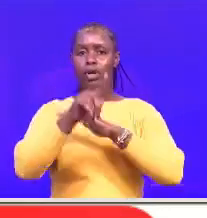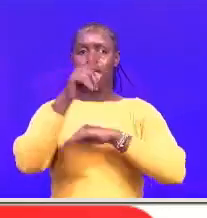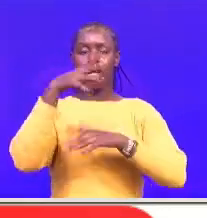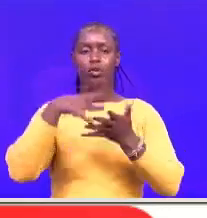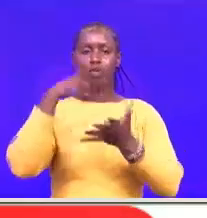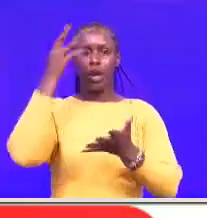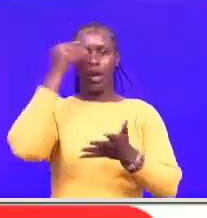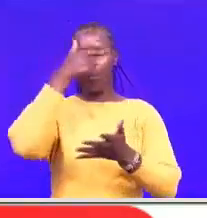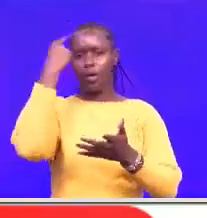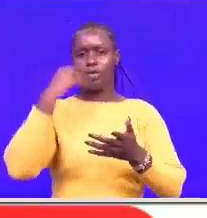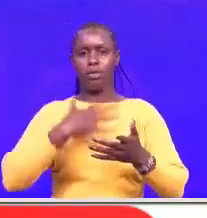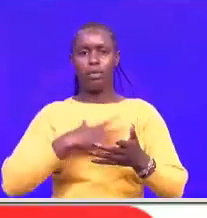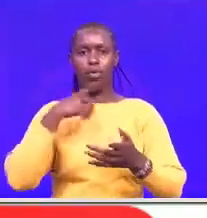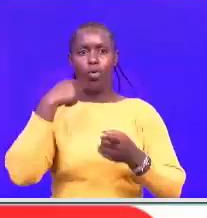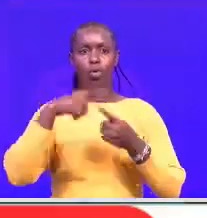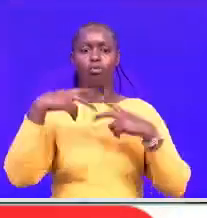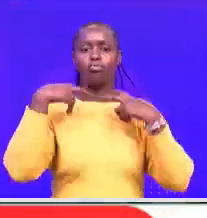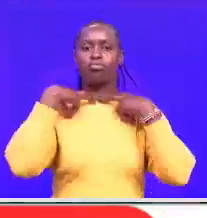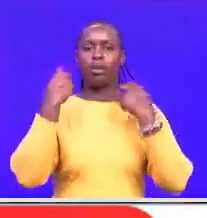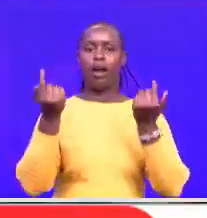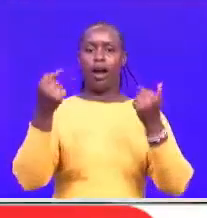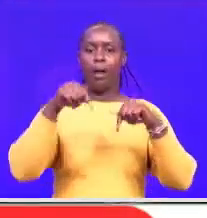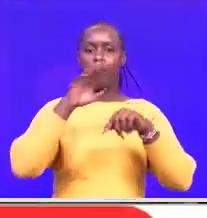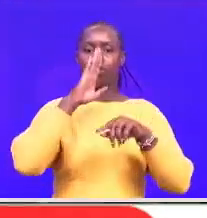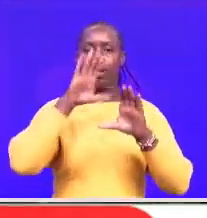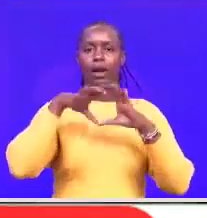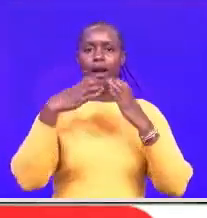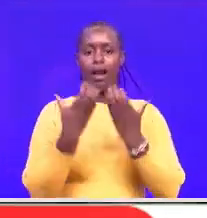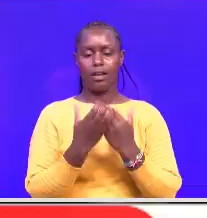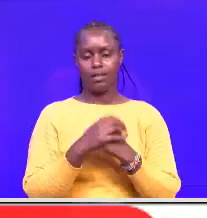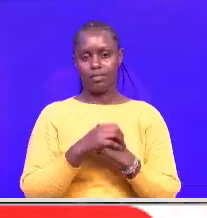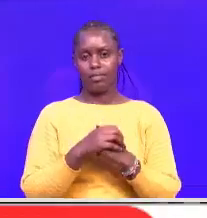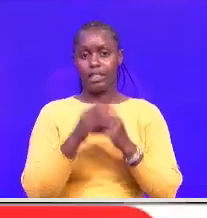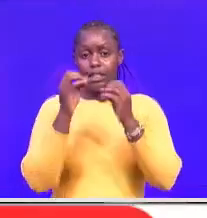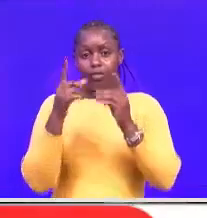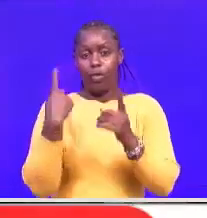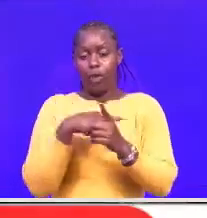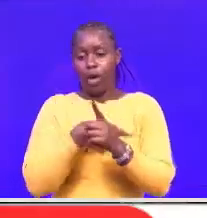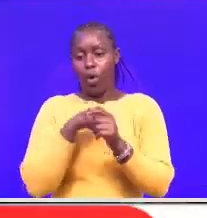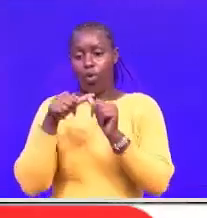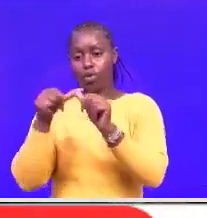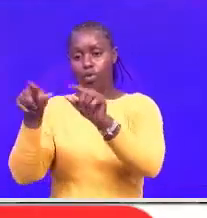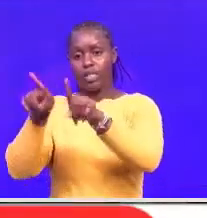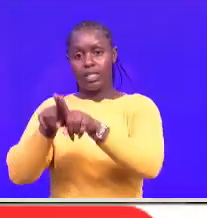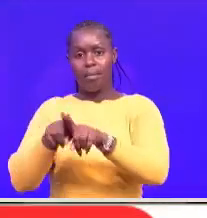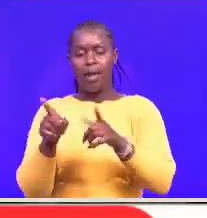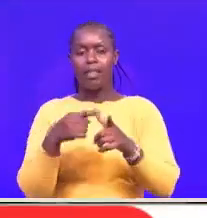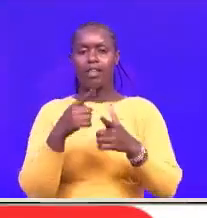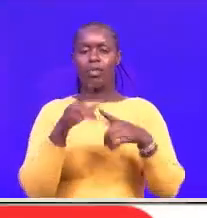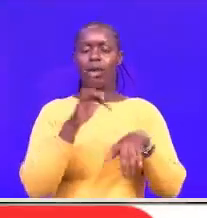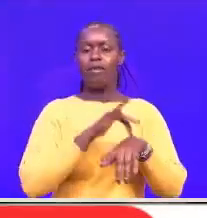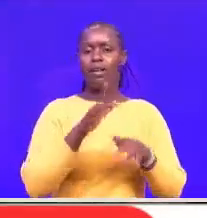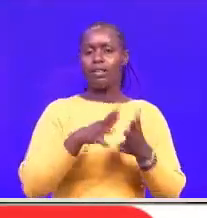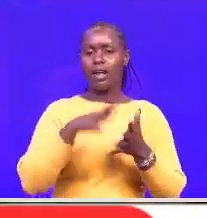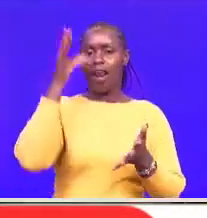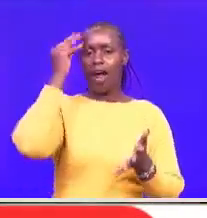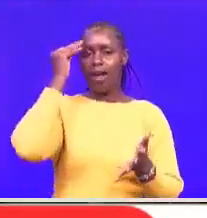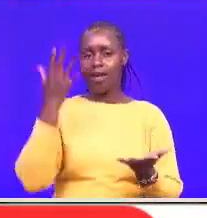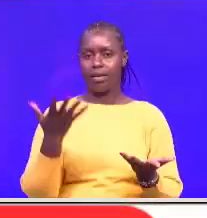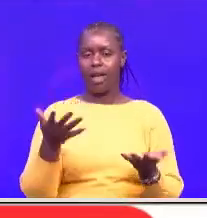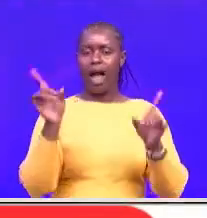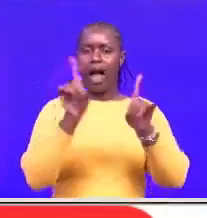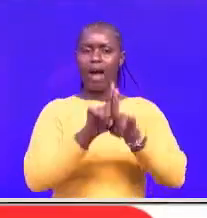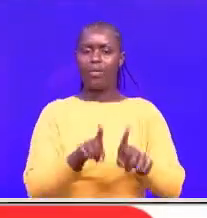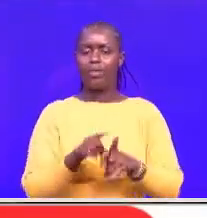kwa waadhiriwa katika madarasa yao. If we continue to do the same, we'll be affecting the learning in the school, or probably learning